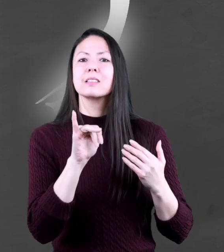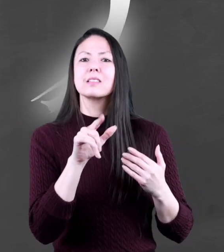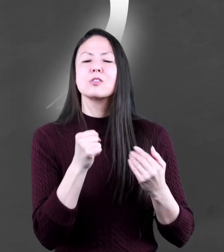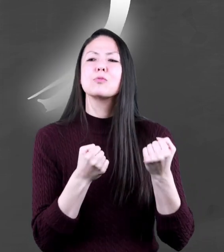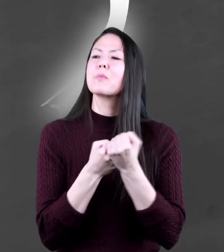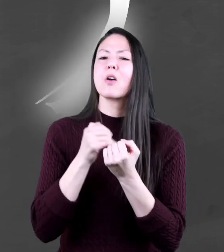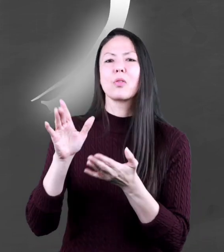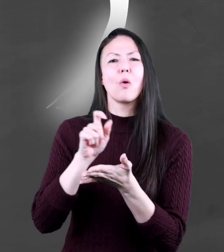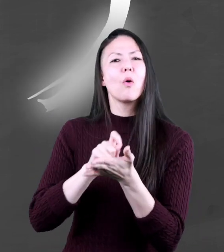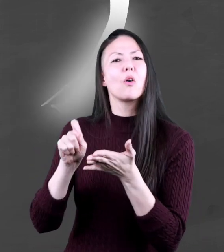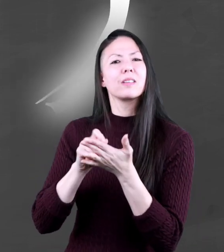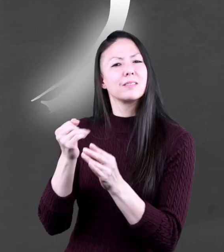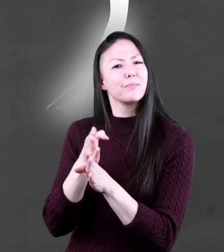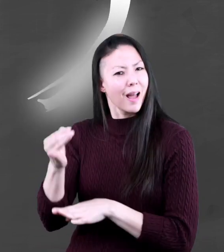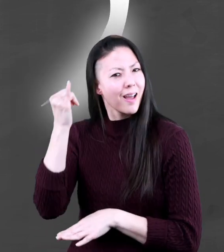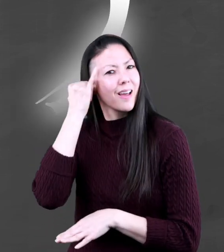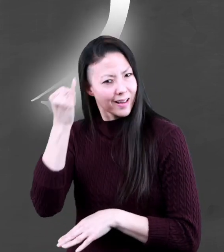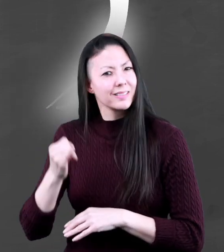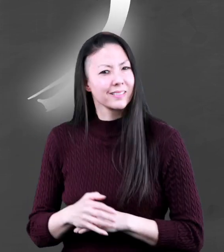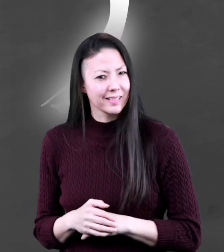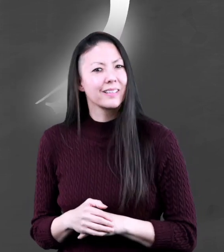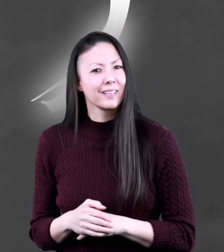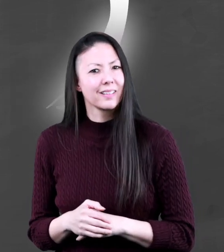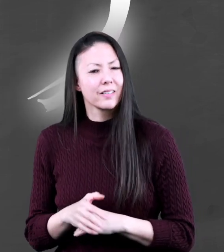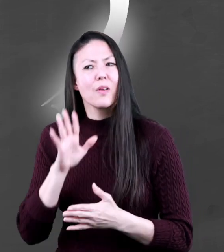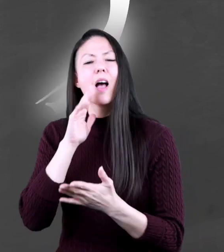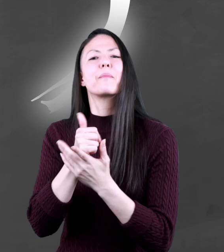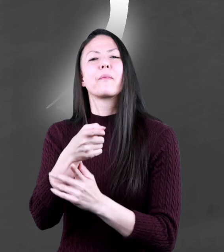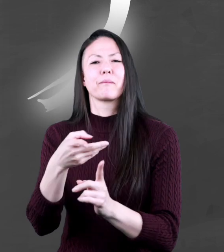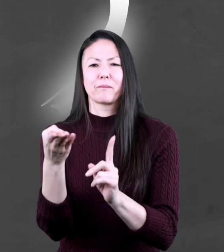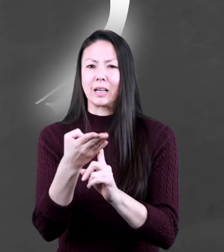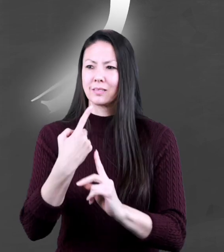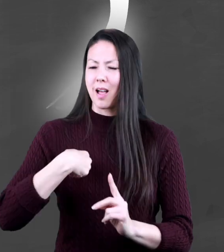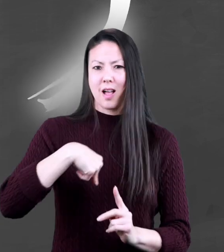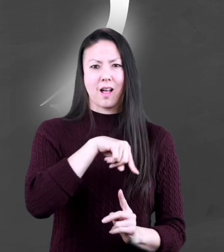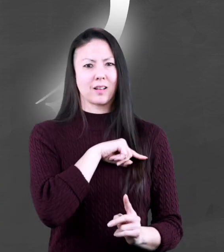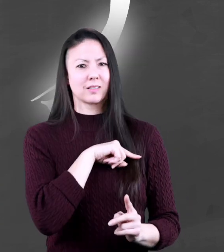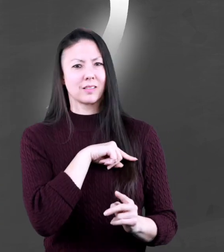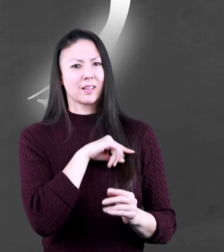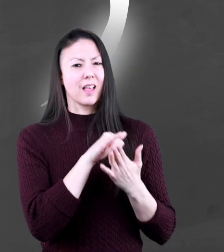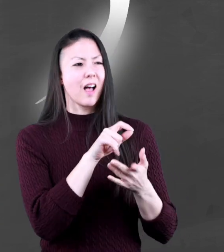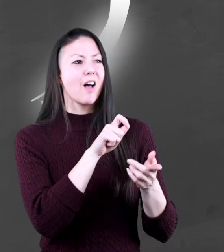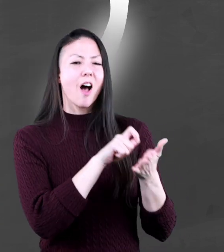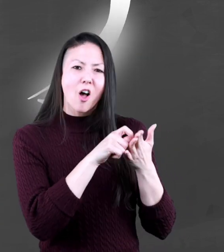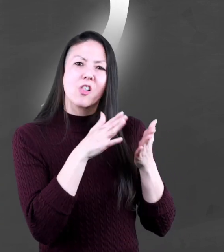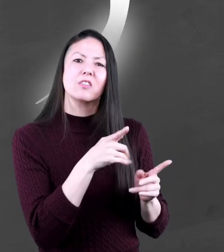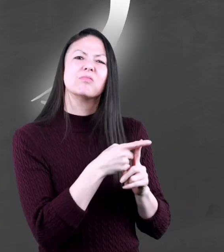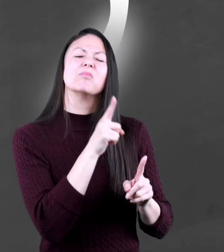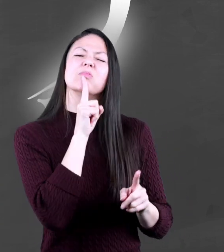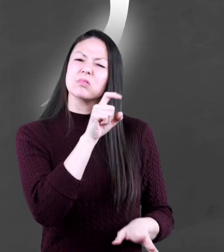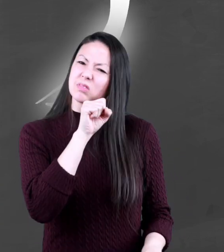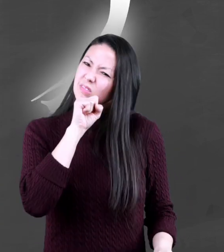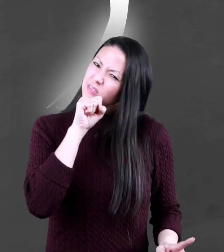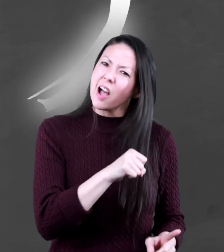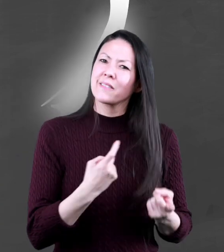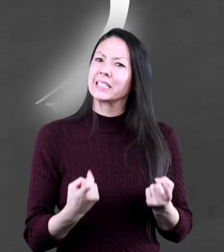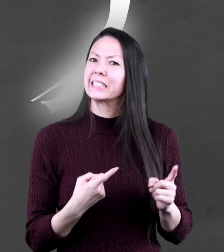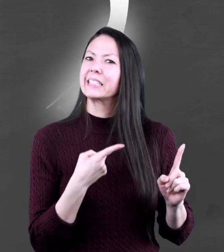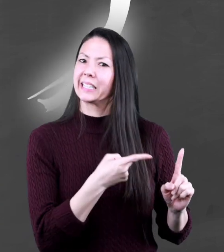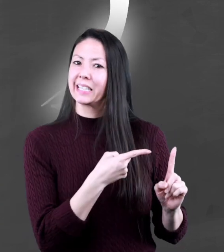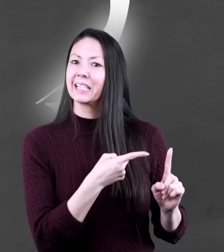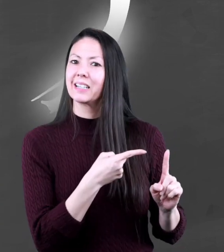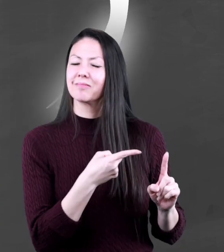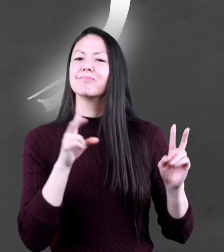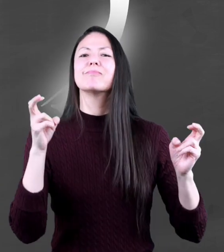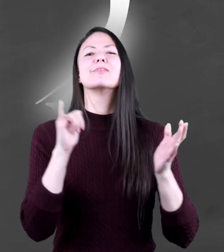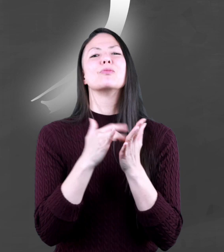of those details support the author's main idea. They help convince us that the author truly does love to